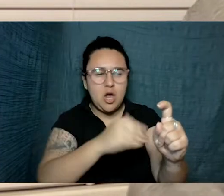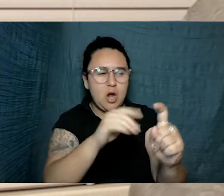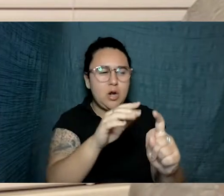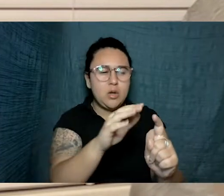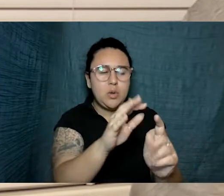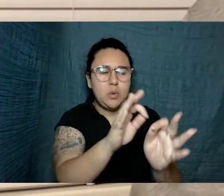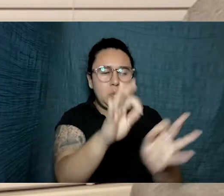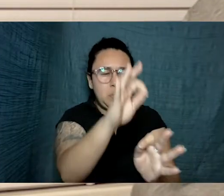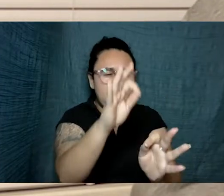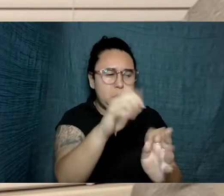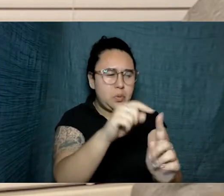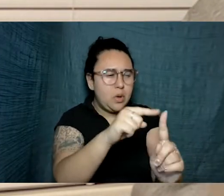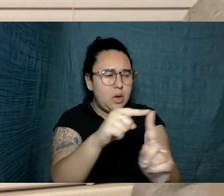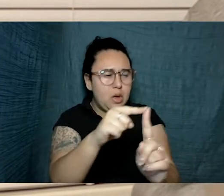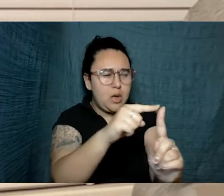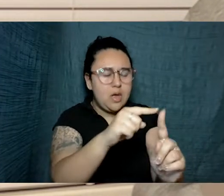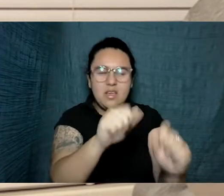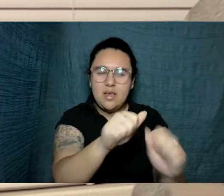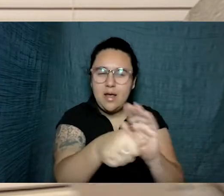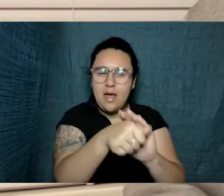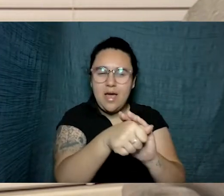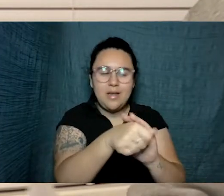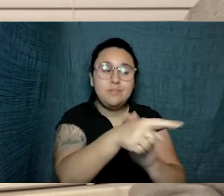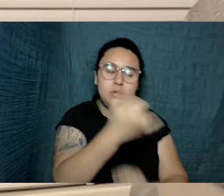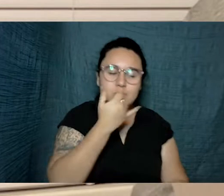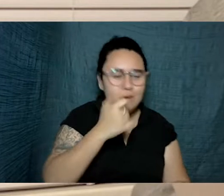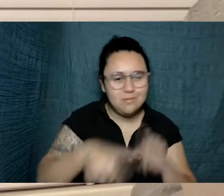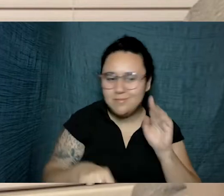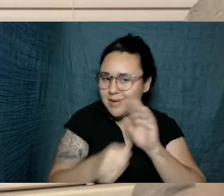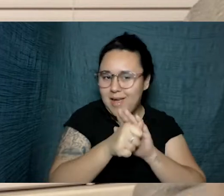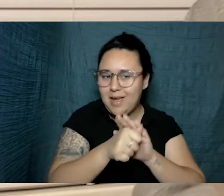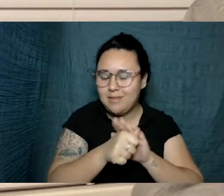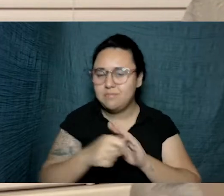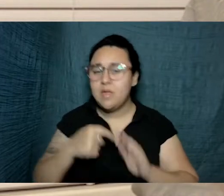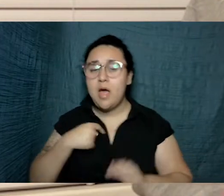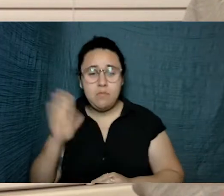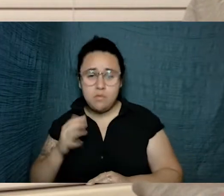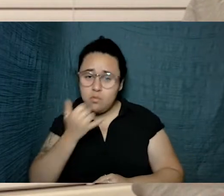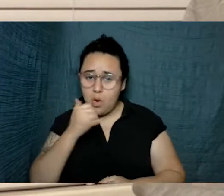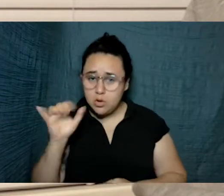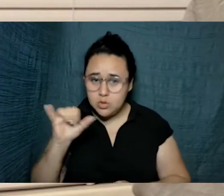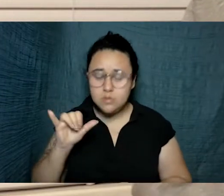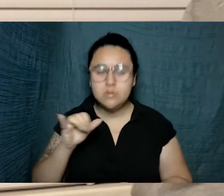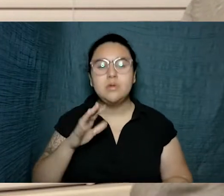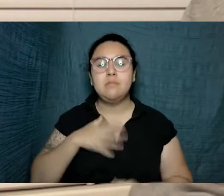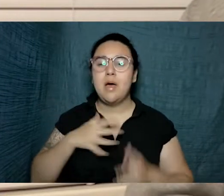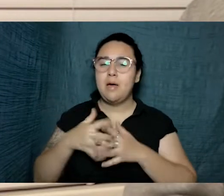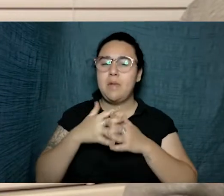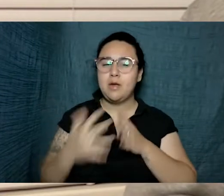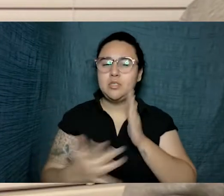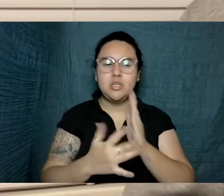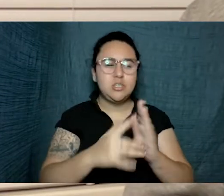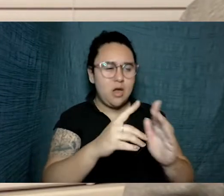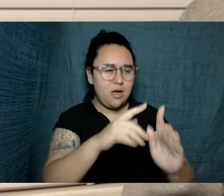of smoke could hide him. He was wrong, as I had been wrong, with utter completeness. My American technology found him,